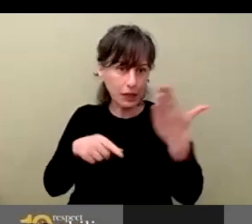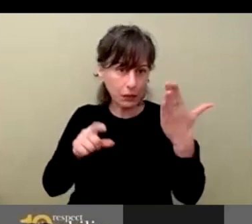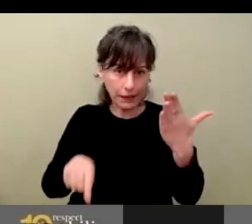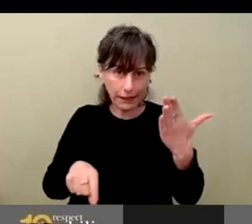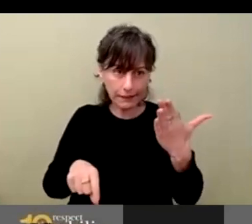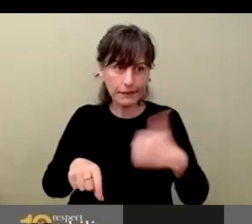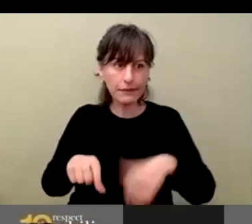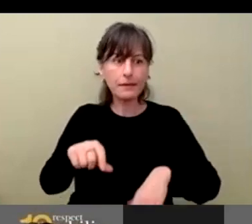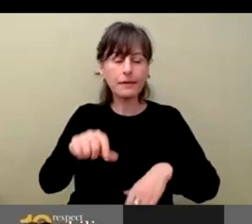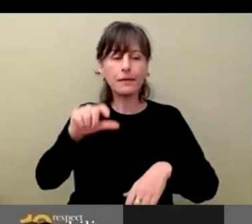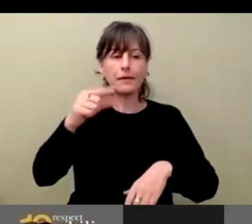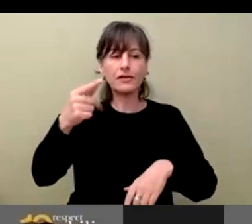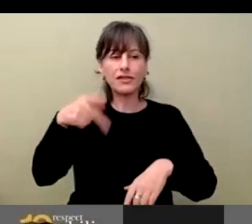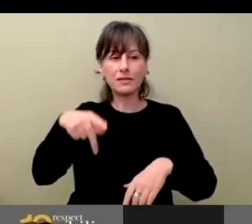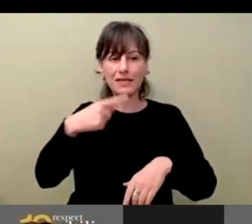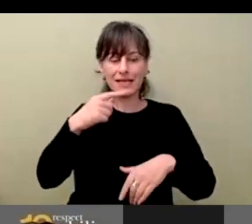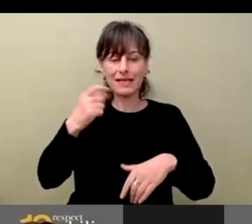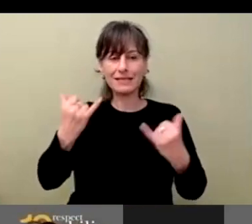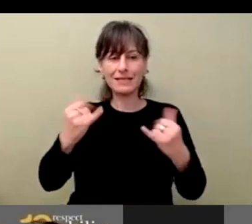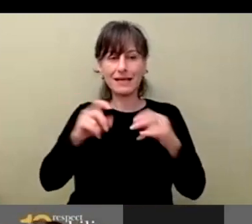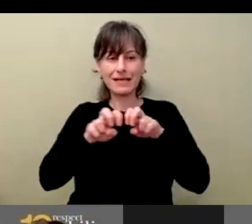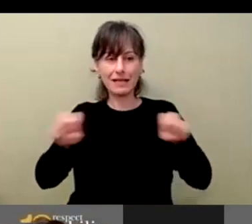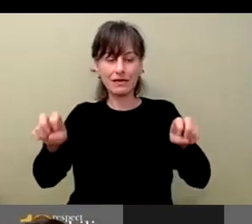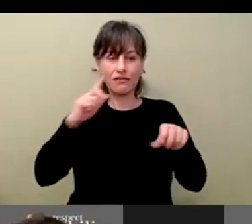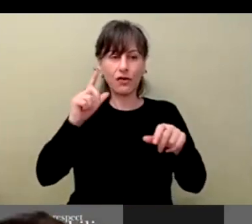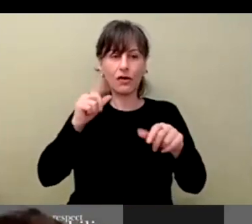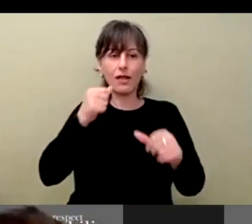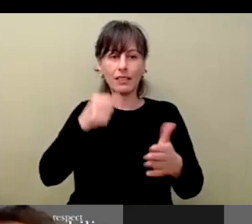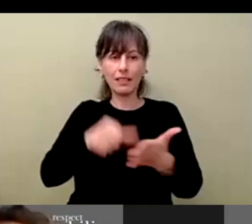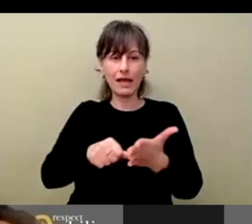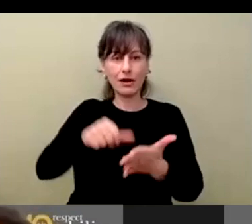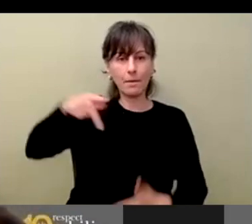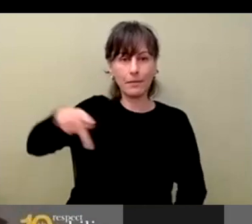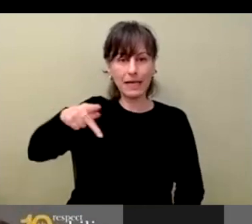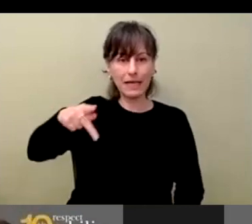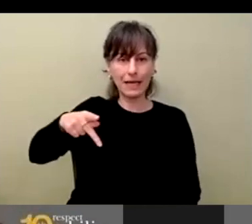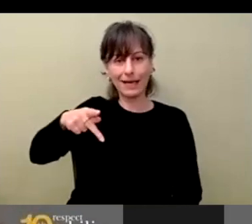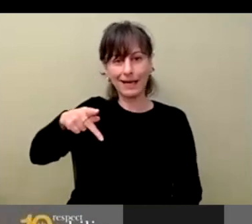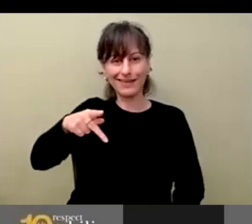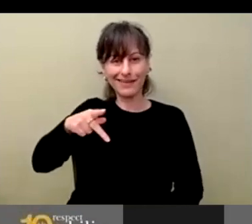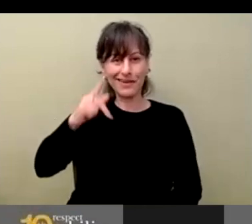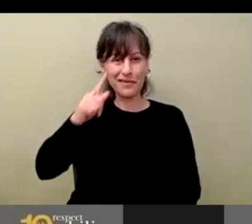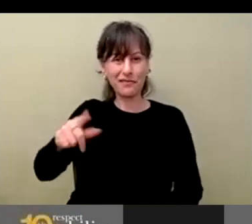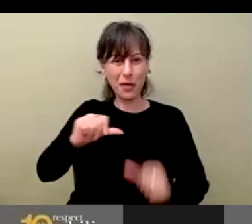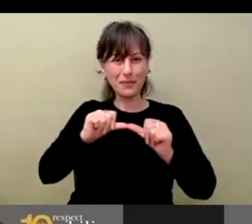Yes, today's panel was brought to you by the letter P for persistence. Absolutely.